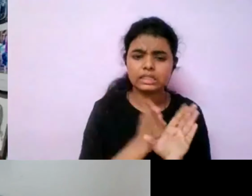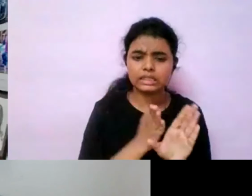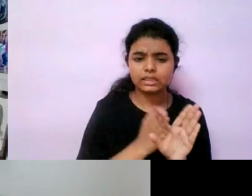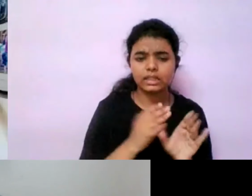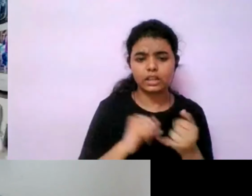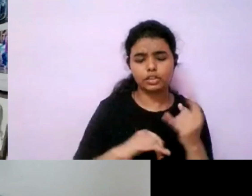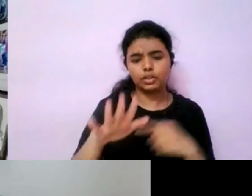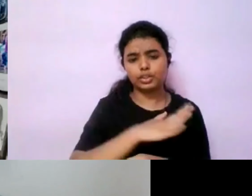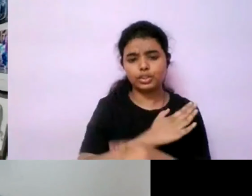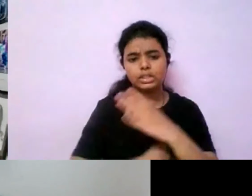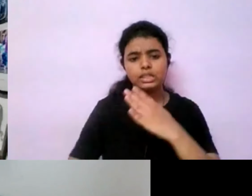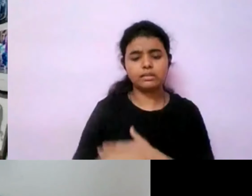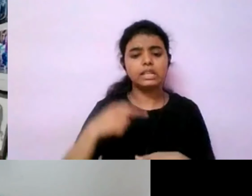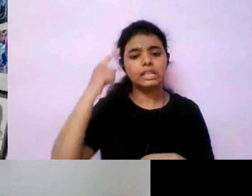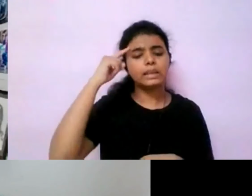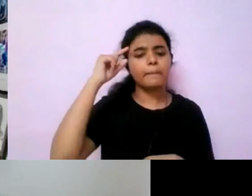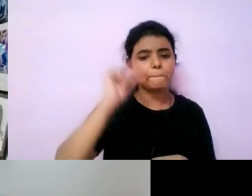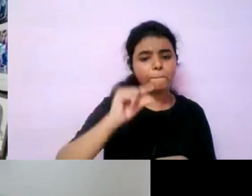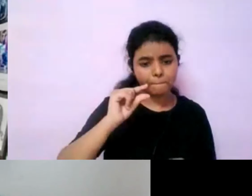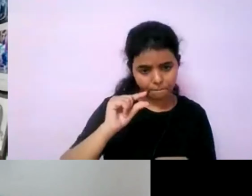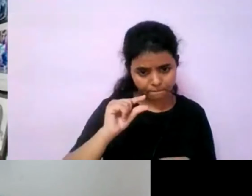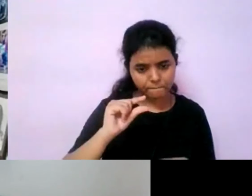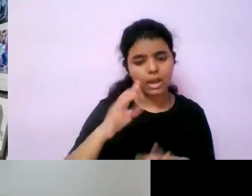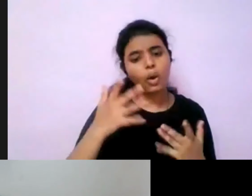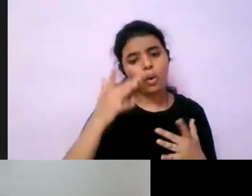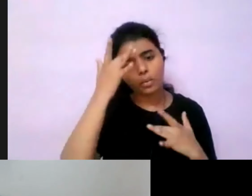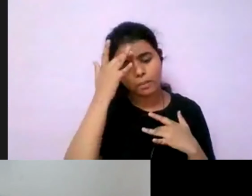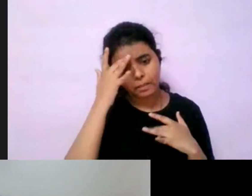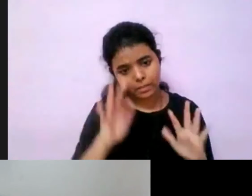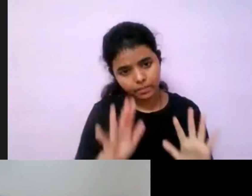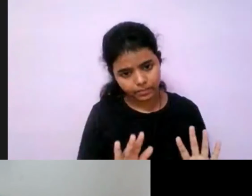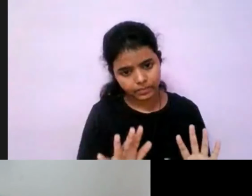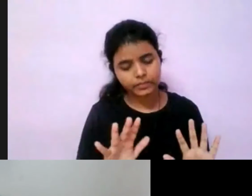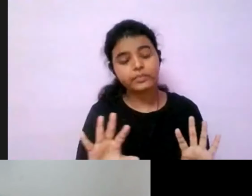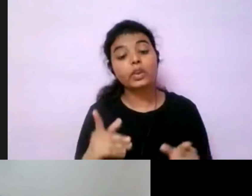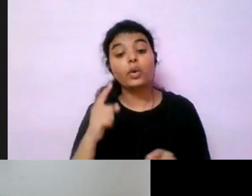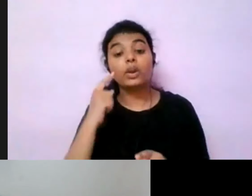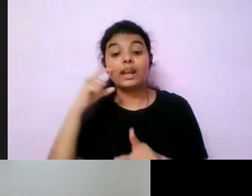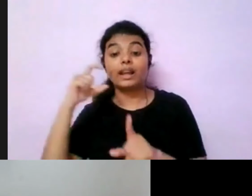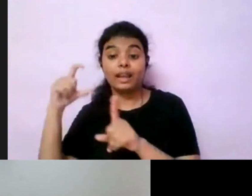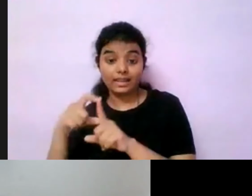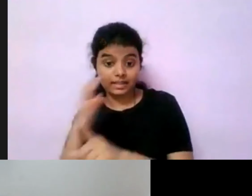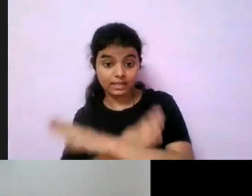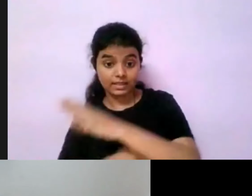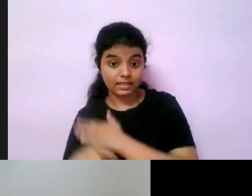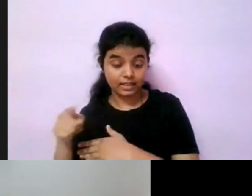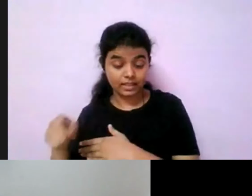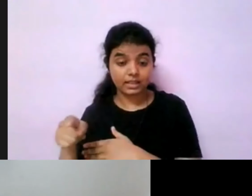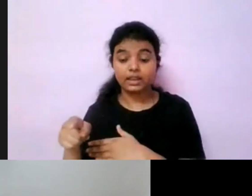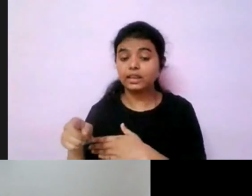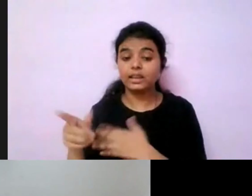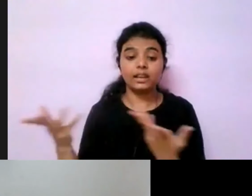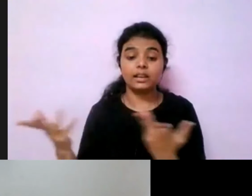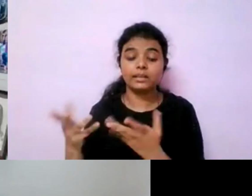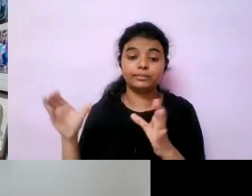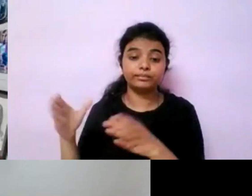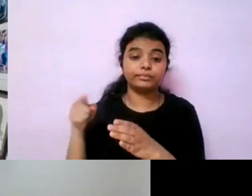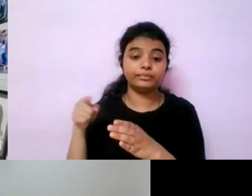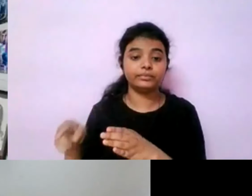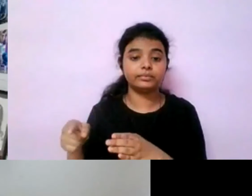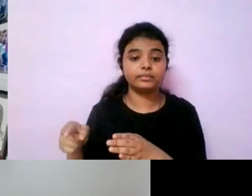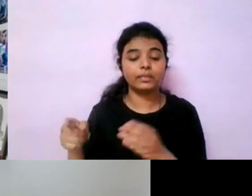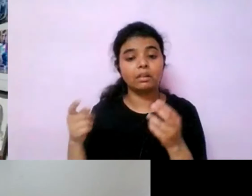who have mental illness, whereas intellectual disability refers to people who are having, who were